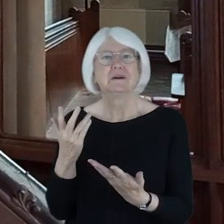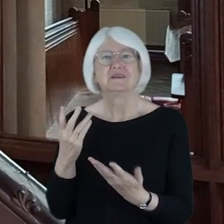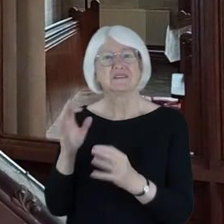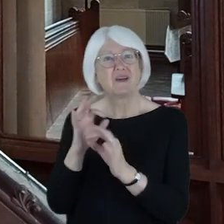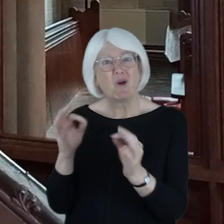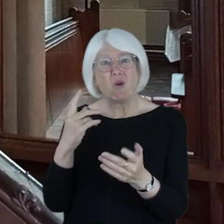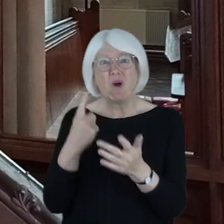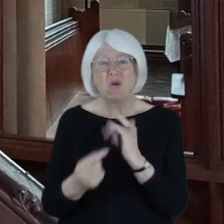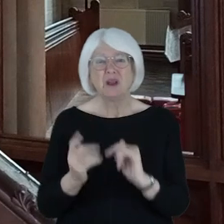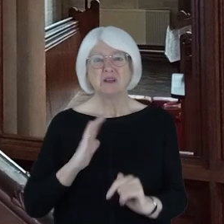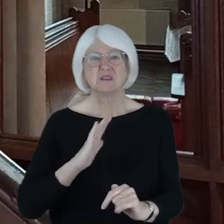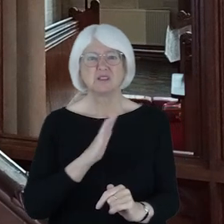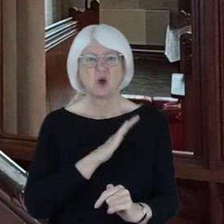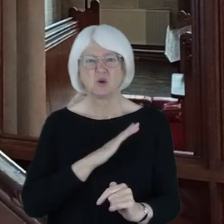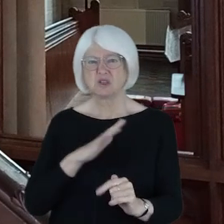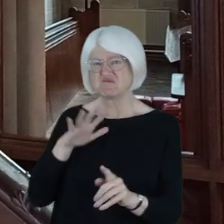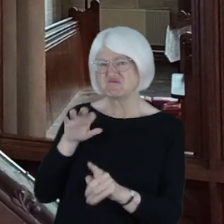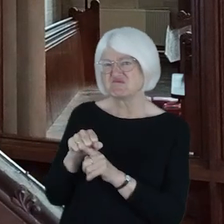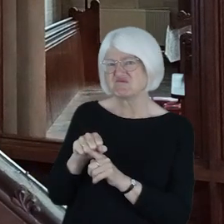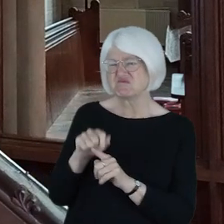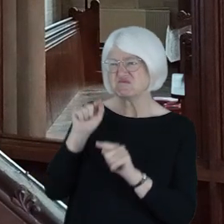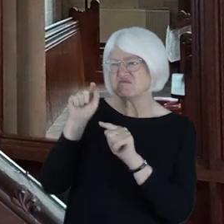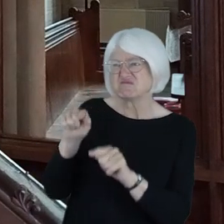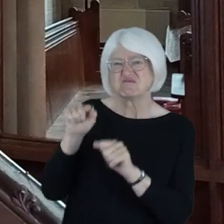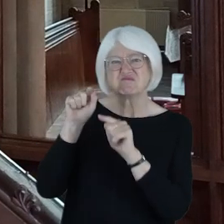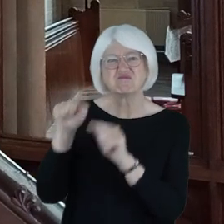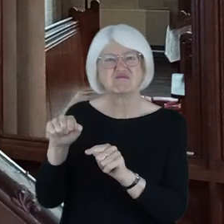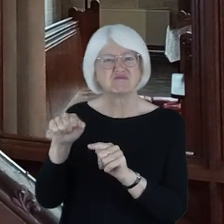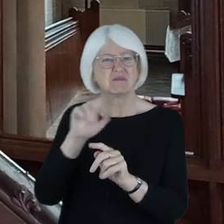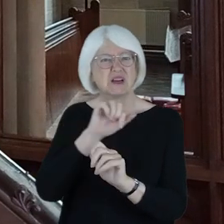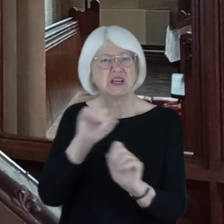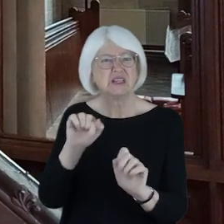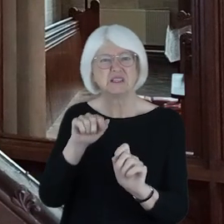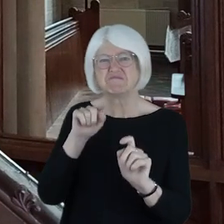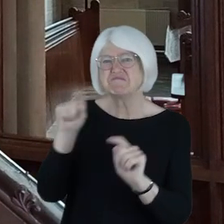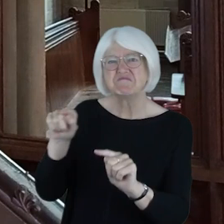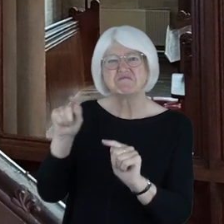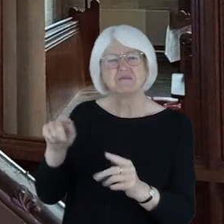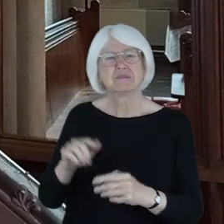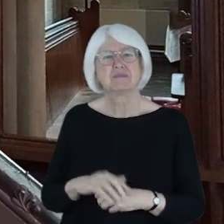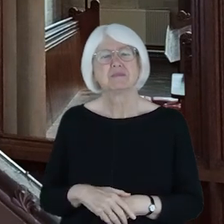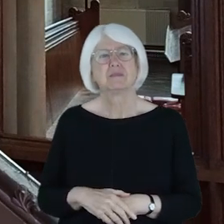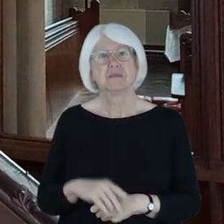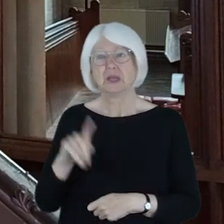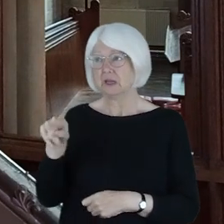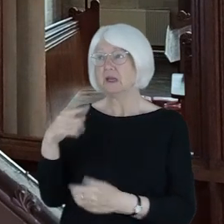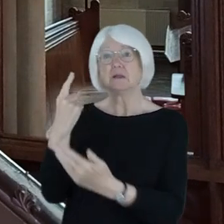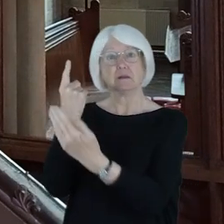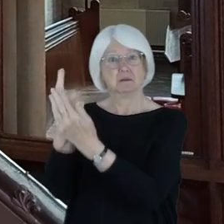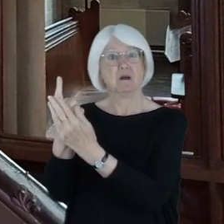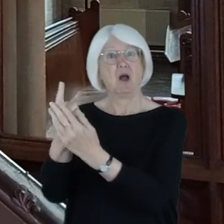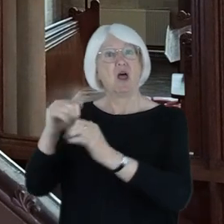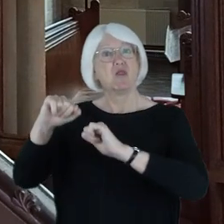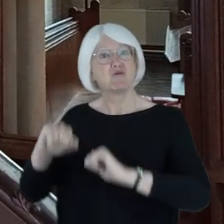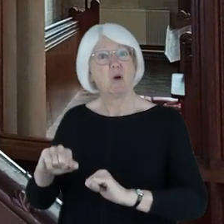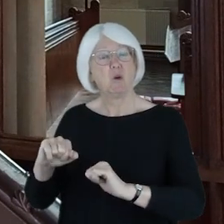guards of the occupying force and the voices of his accusers. He is placed upon a throne